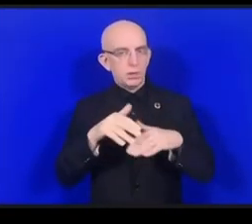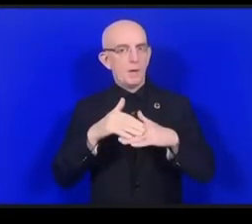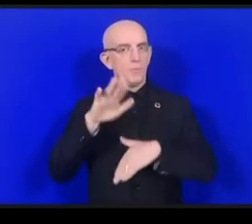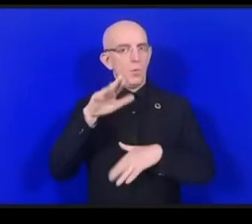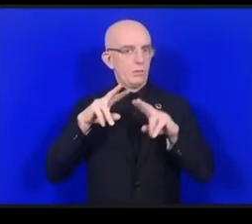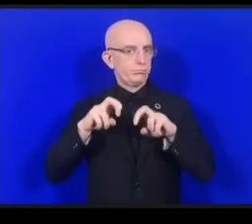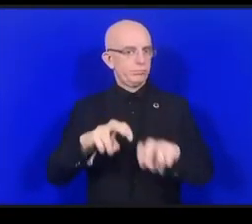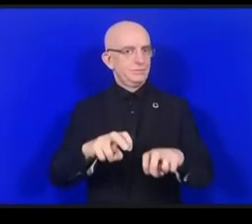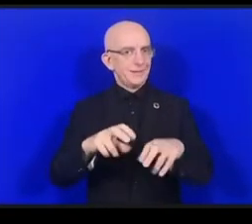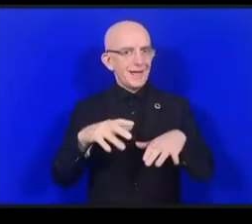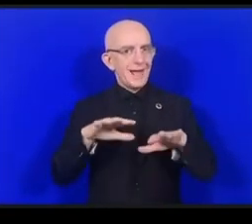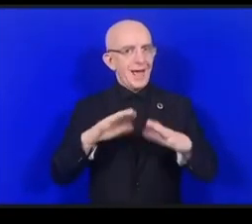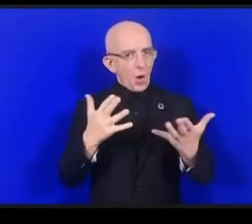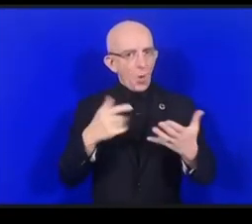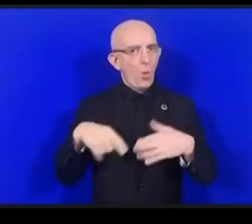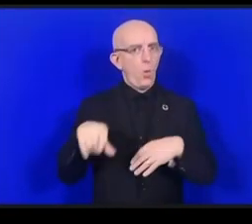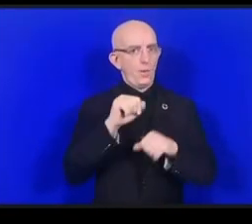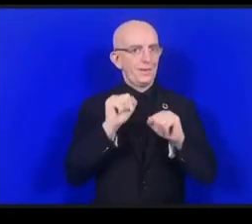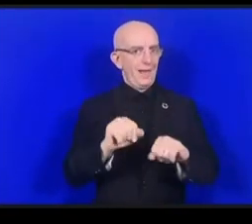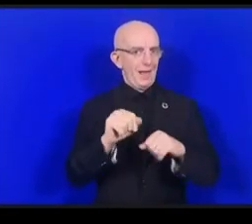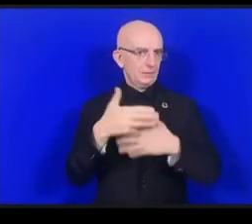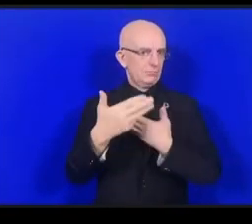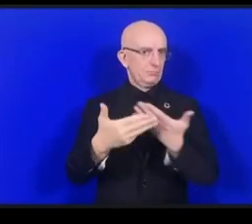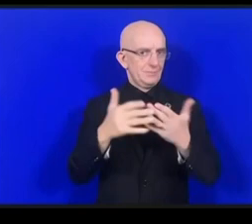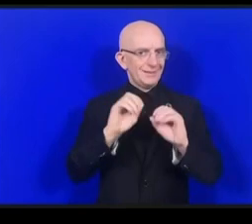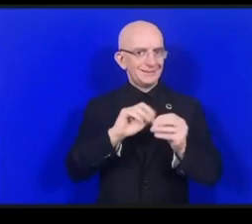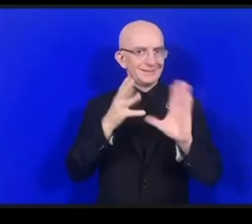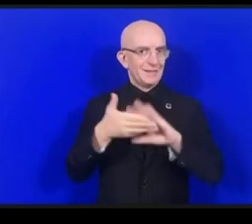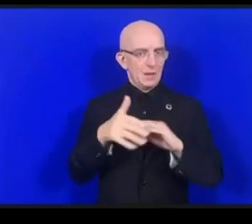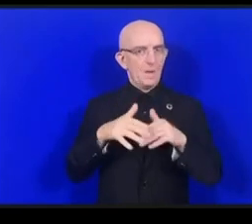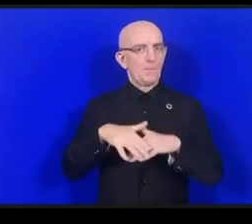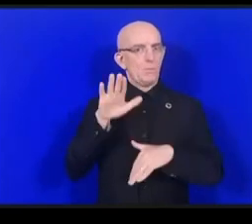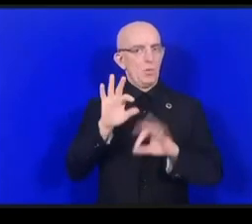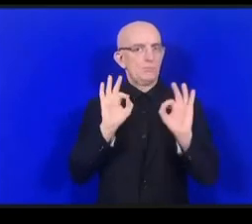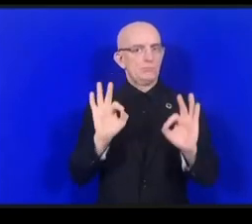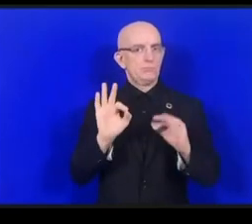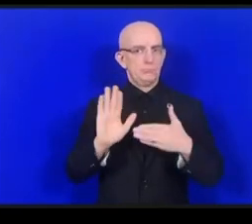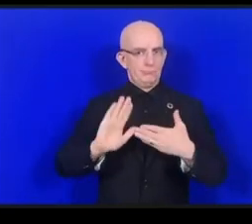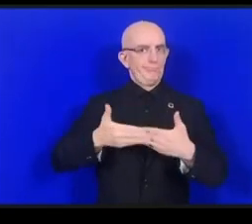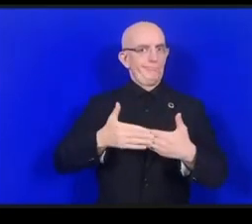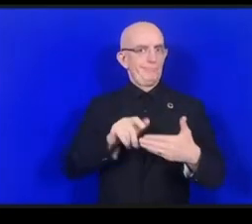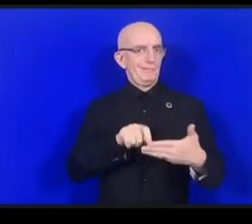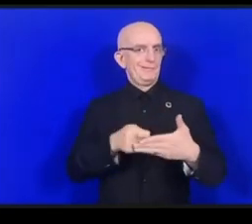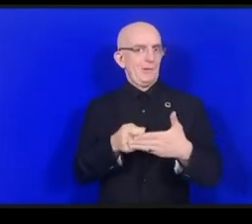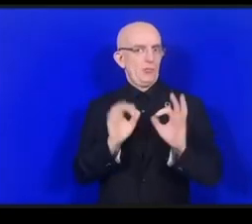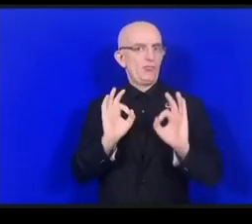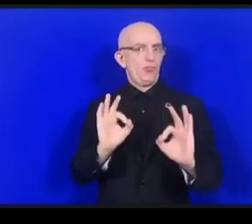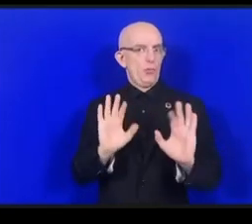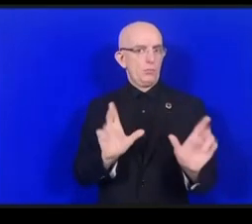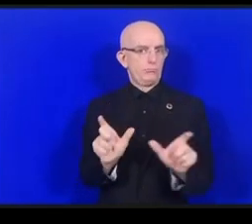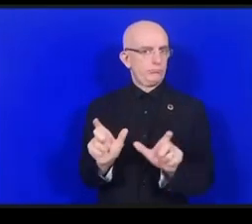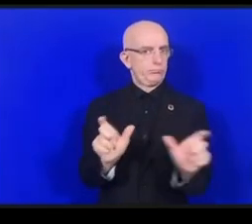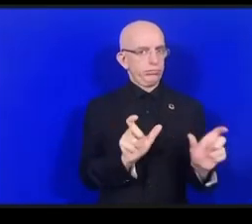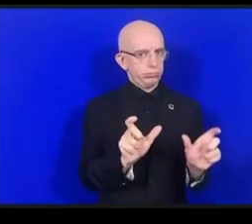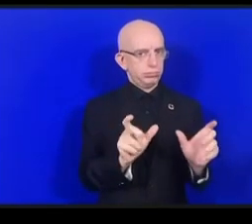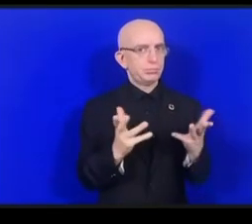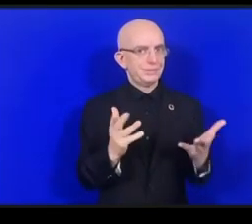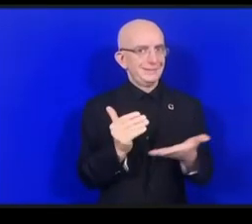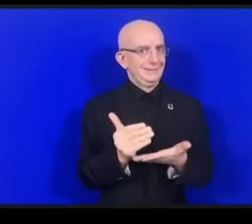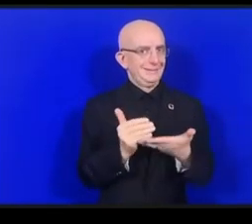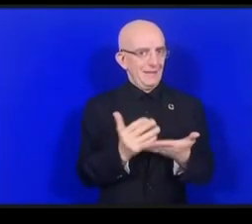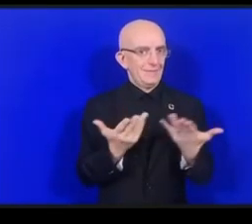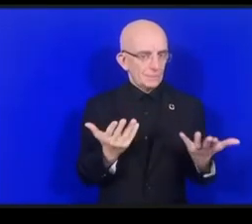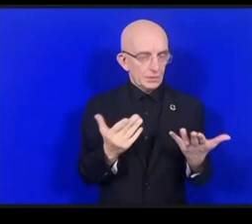We have a working group which is looking at the gaps in educational, curricular, and vocational training relating